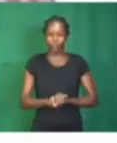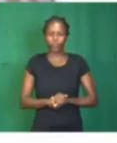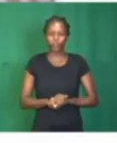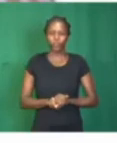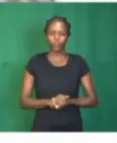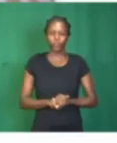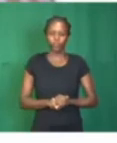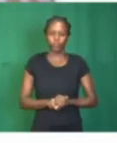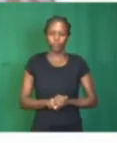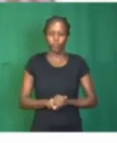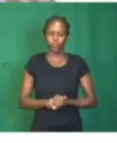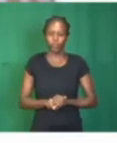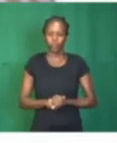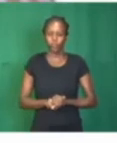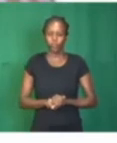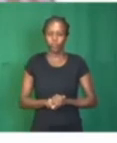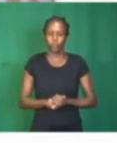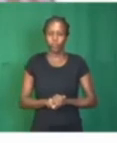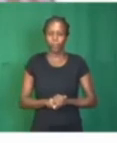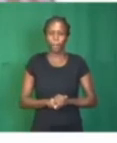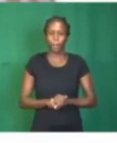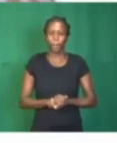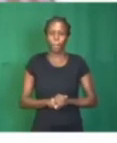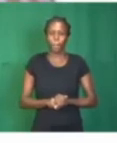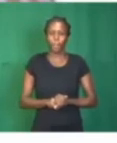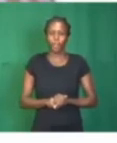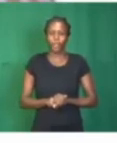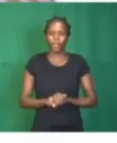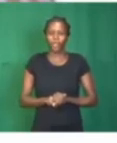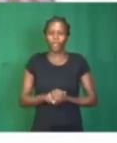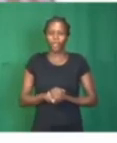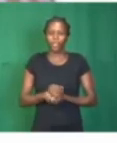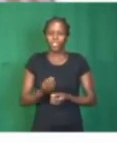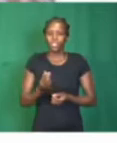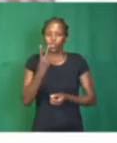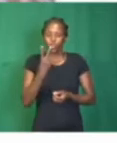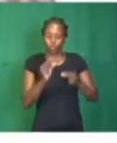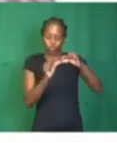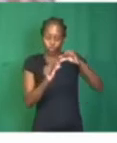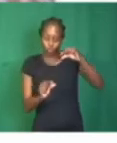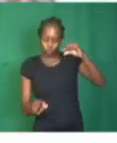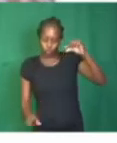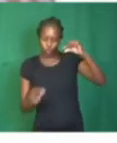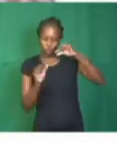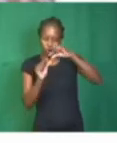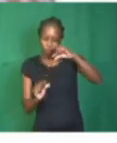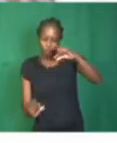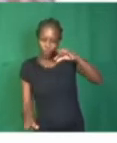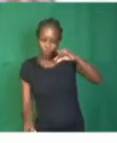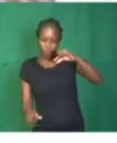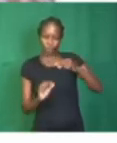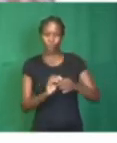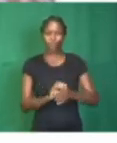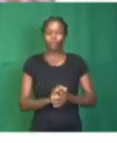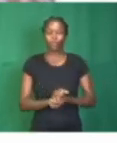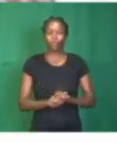there. And then from there, the blood vessels, these two tubes, and there are many blood vessels in the